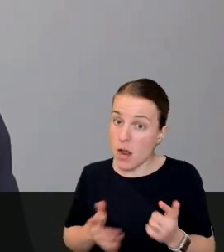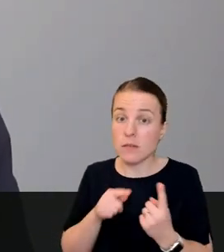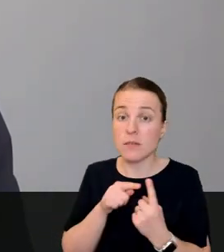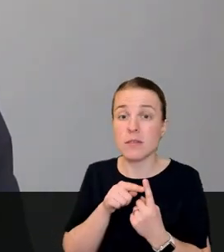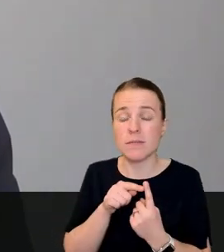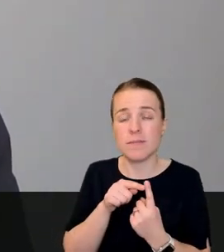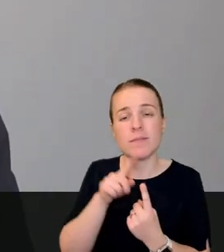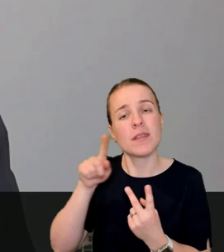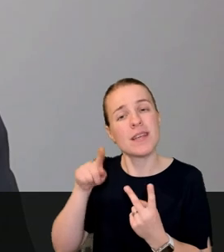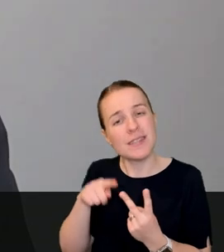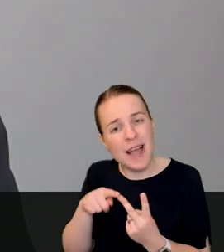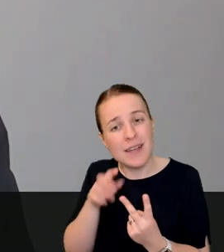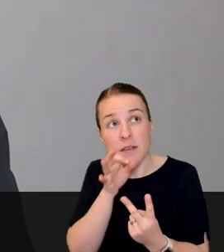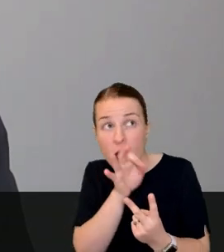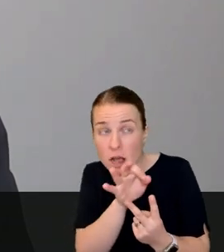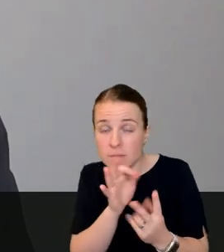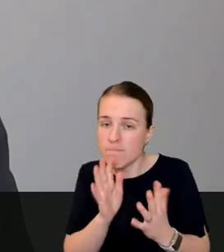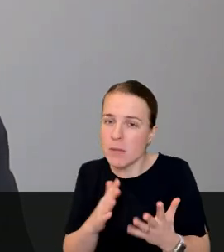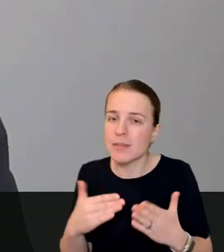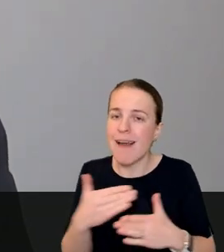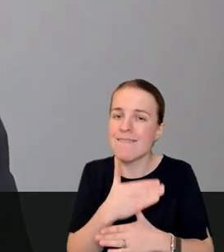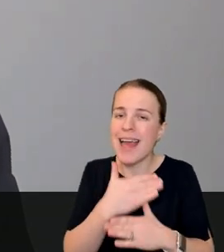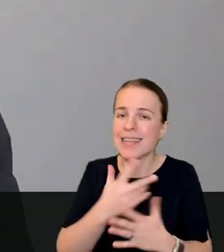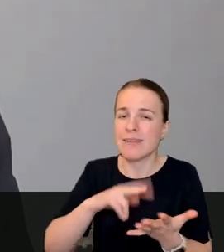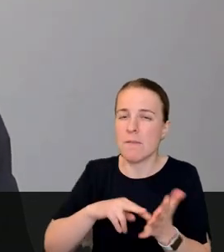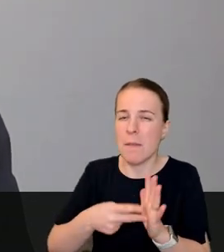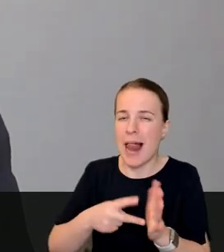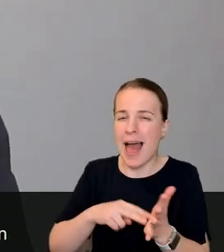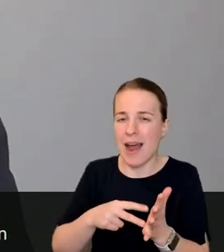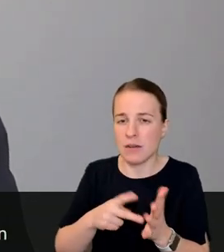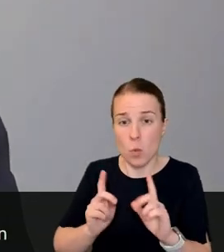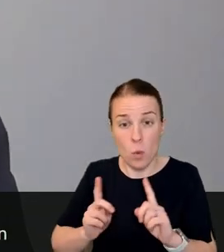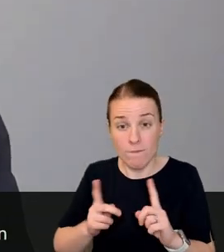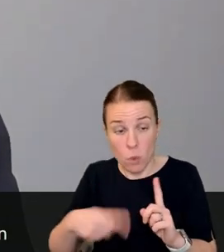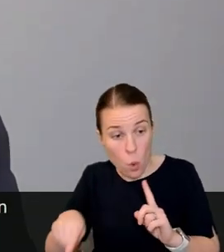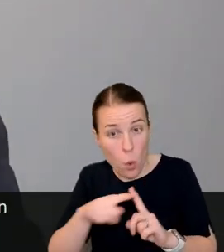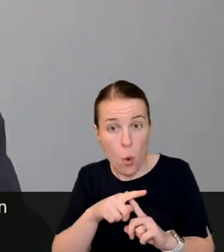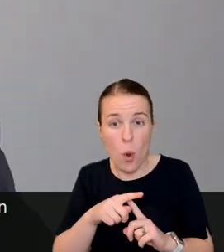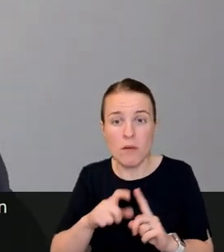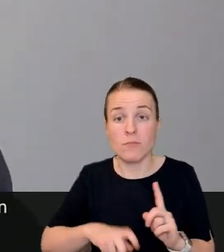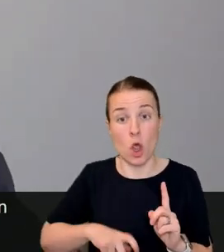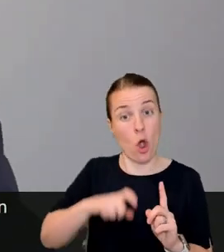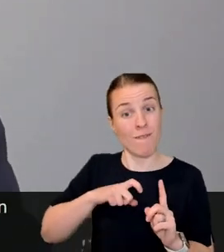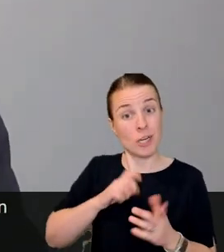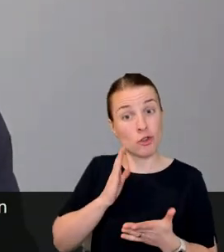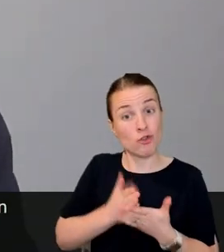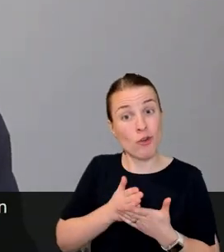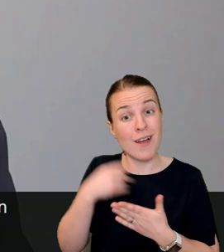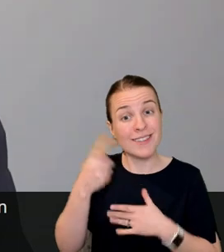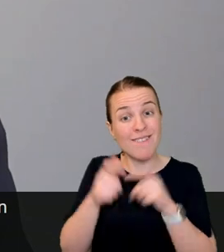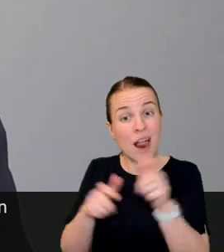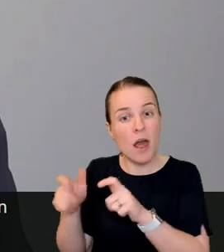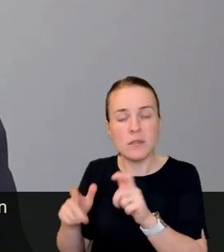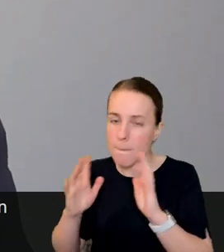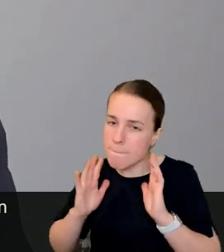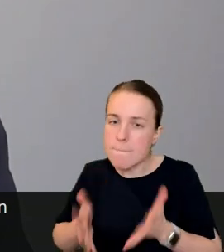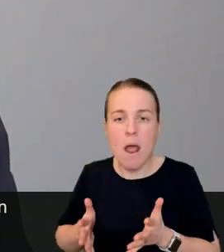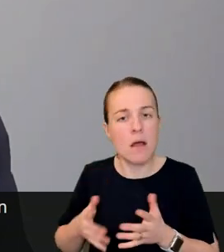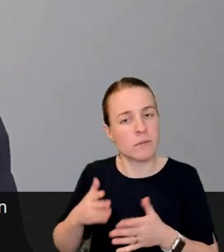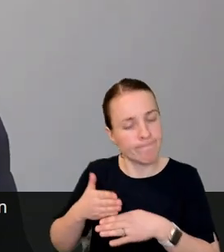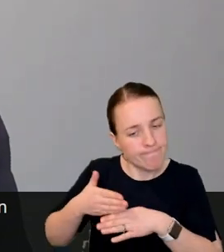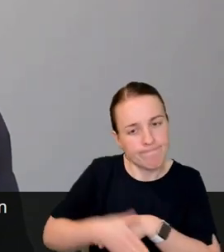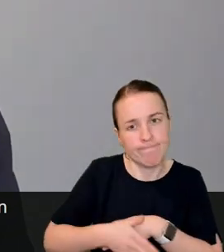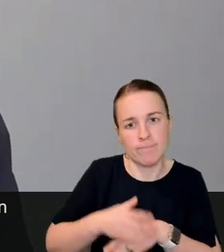effective plans to win back the trust and confidence that has been shattered, and your question illustrates my